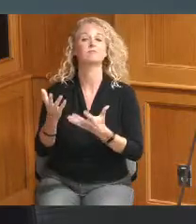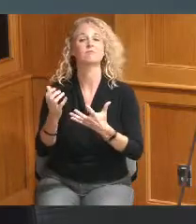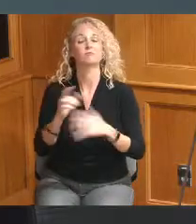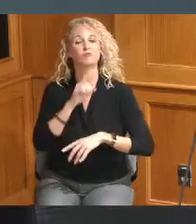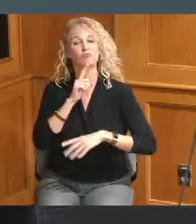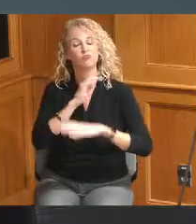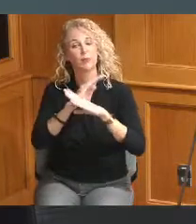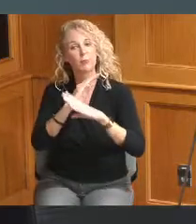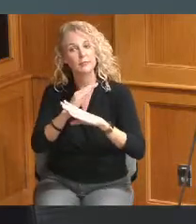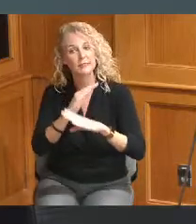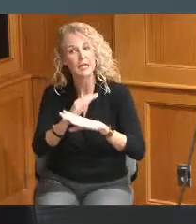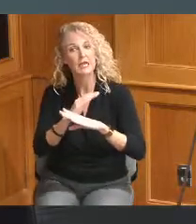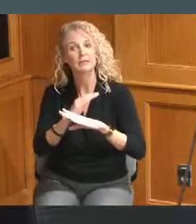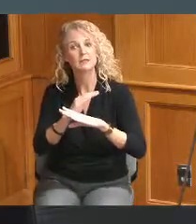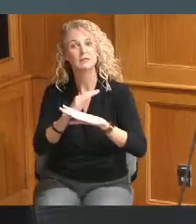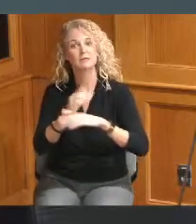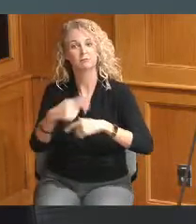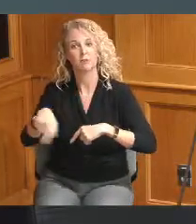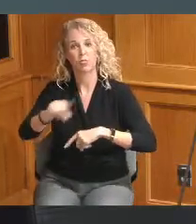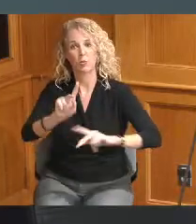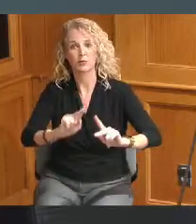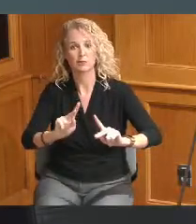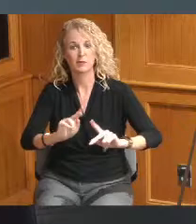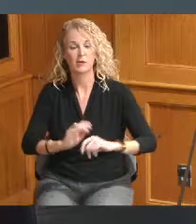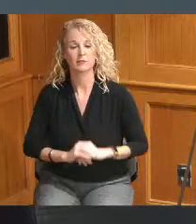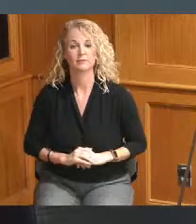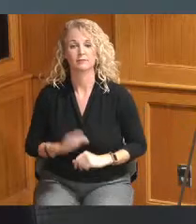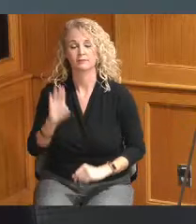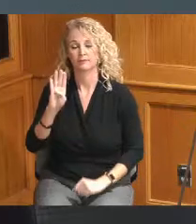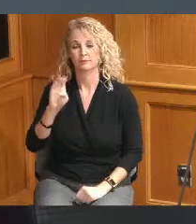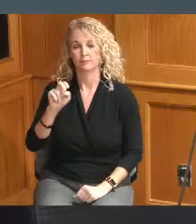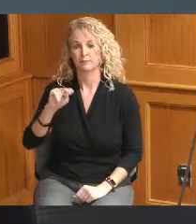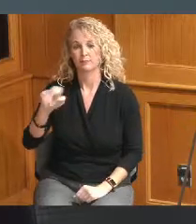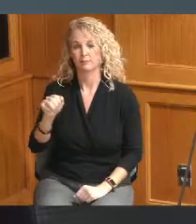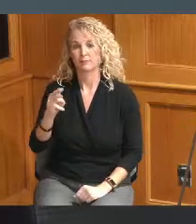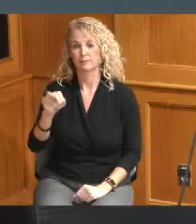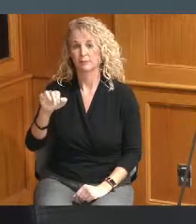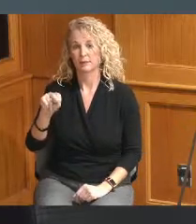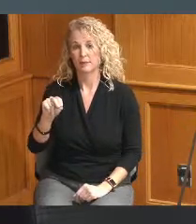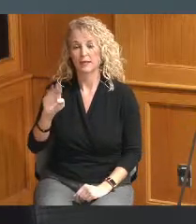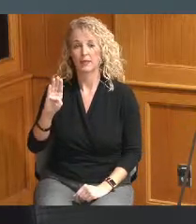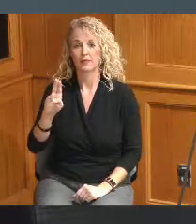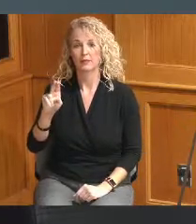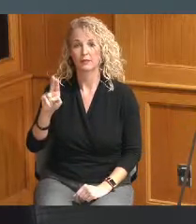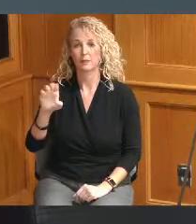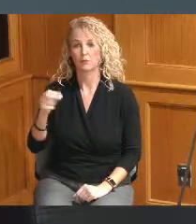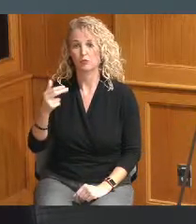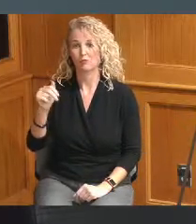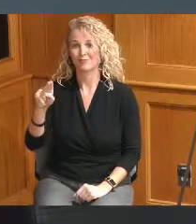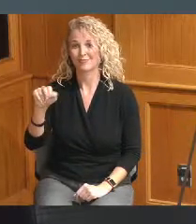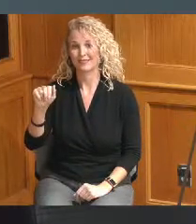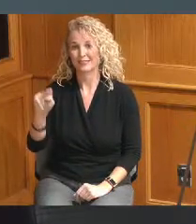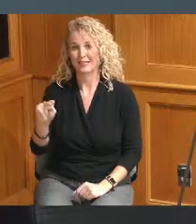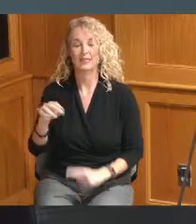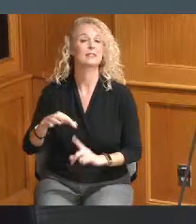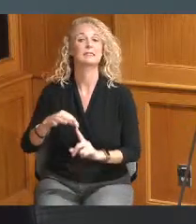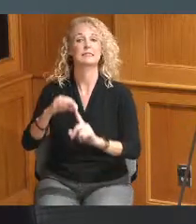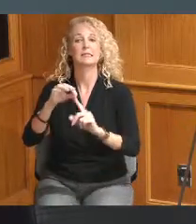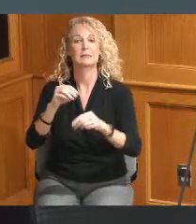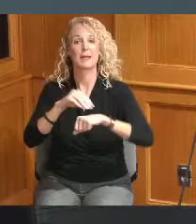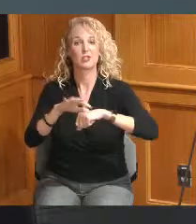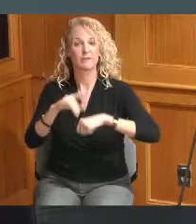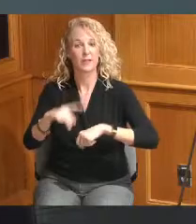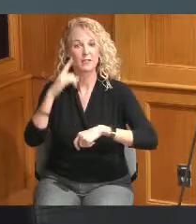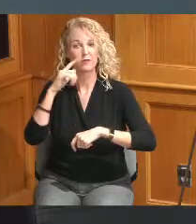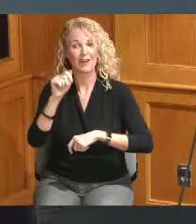sure that they are protected. Benjamin Buchanan, Special Advisor for AI for the National